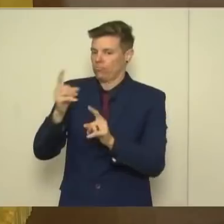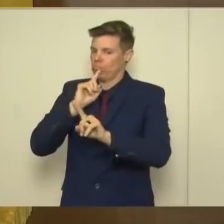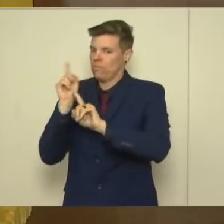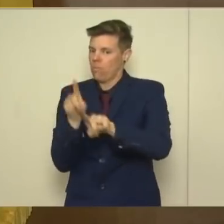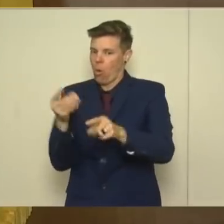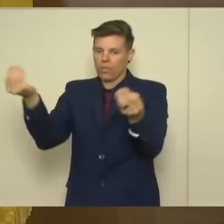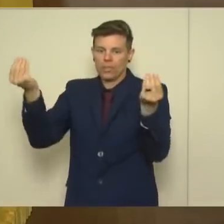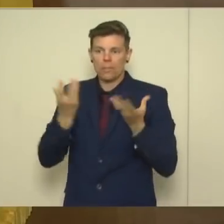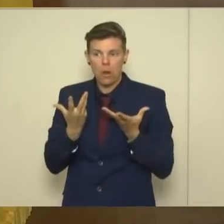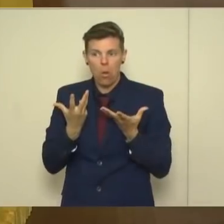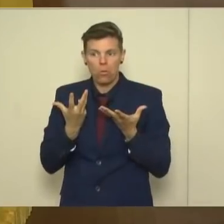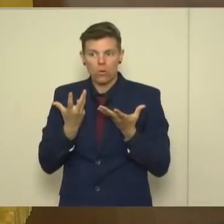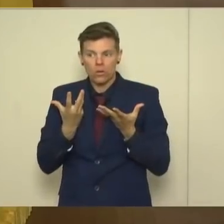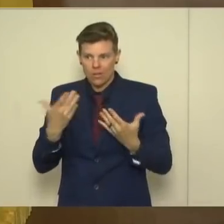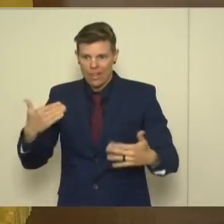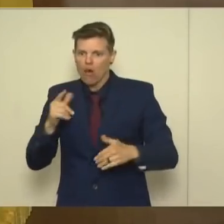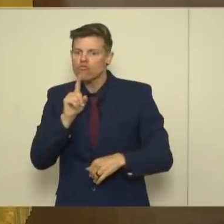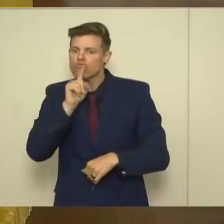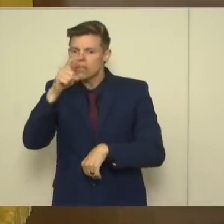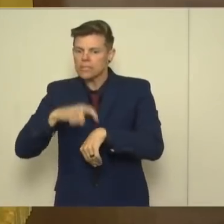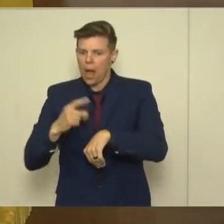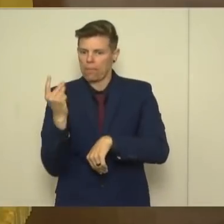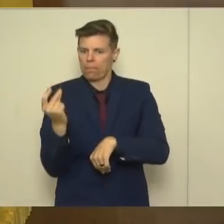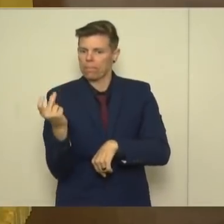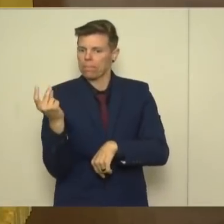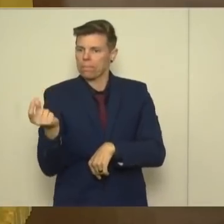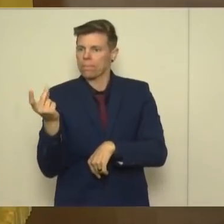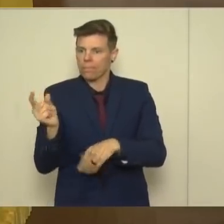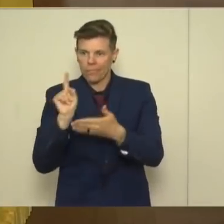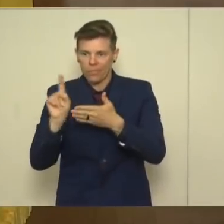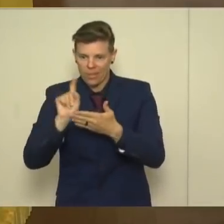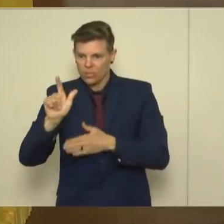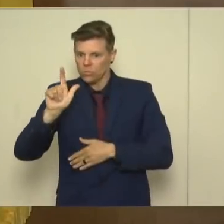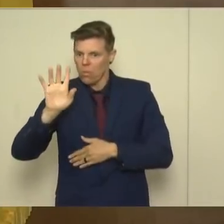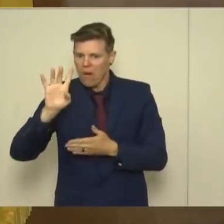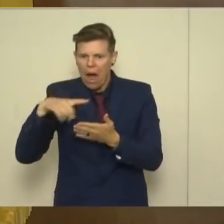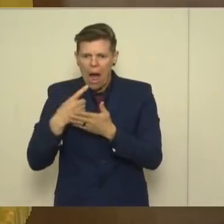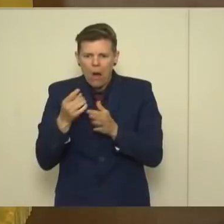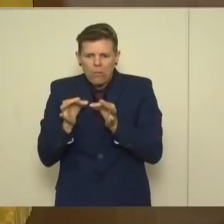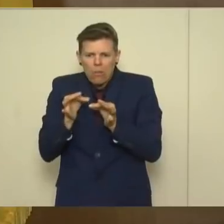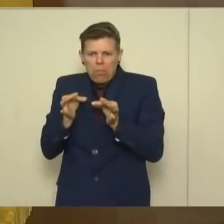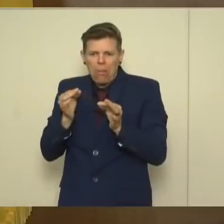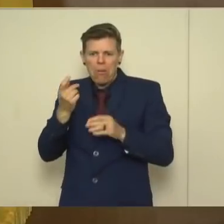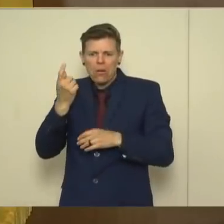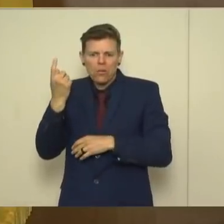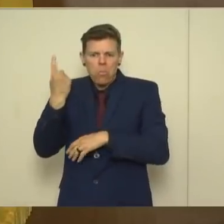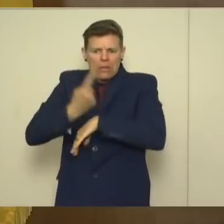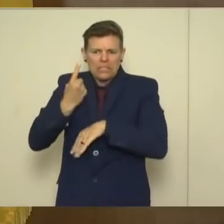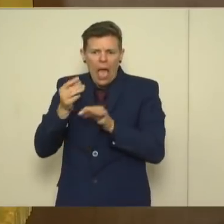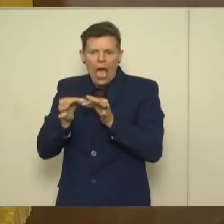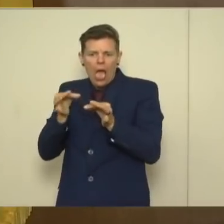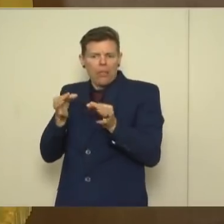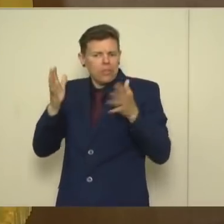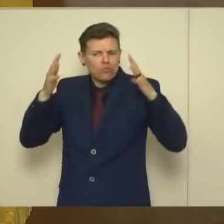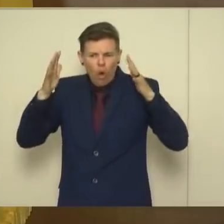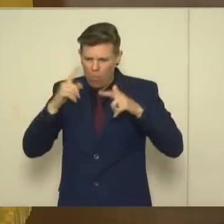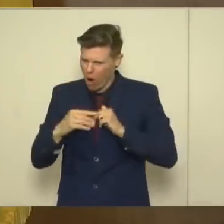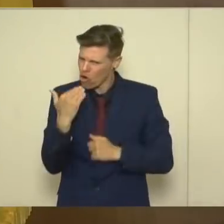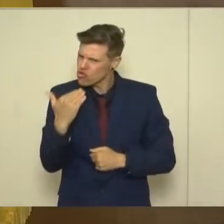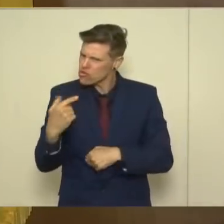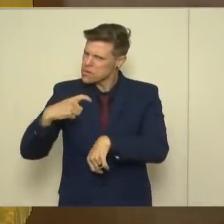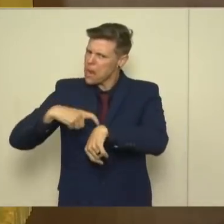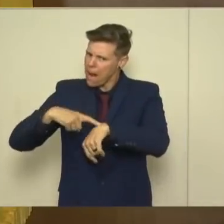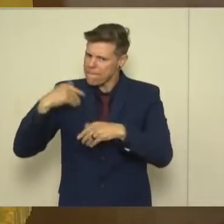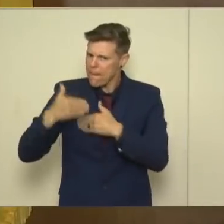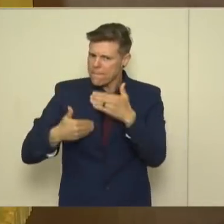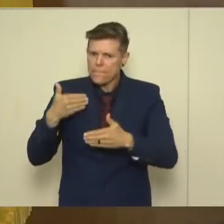time, 24-hour lags around the state, and I think that we're in a real good place. The lower